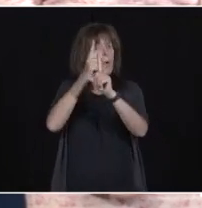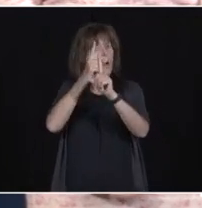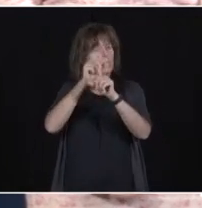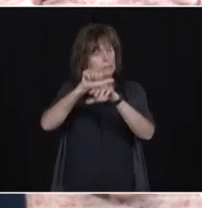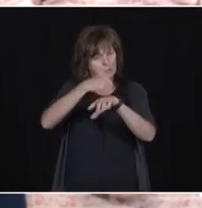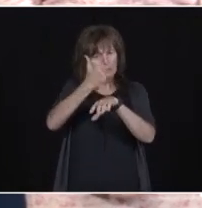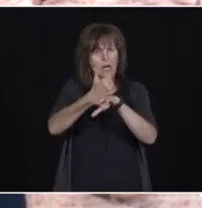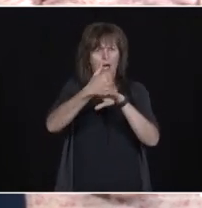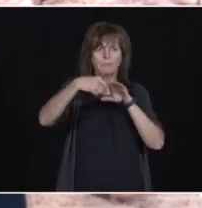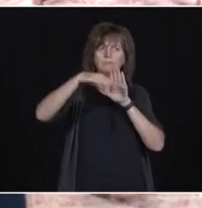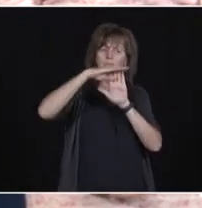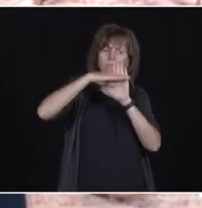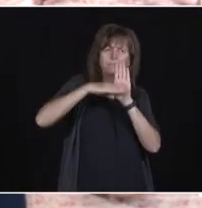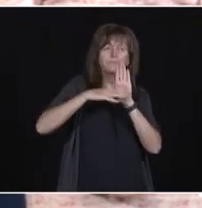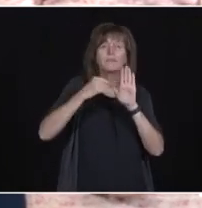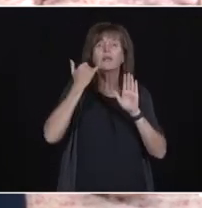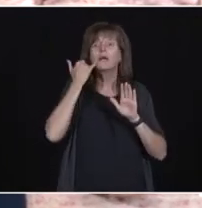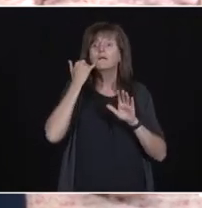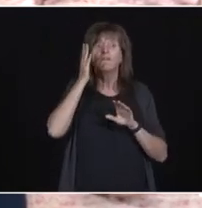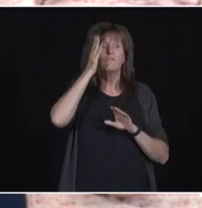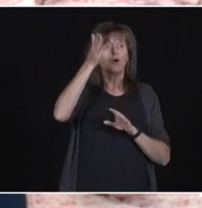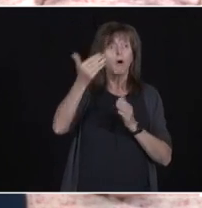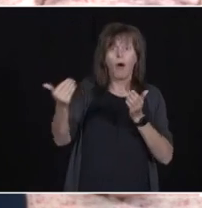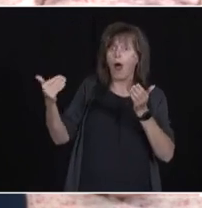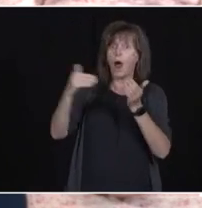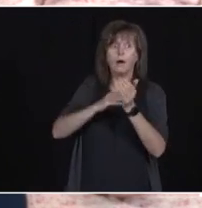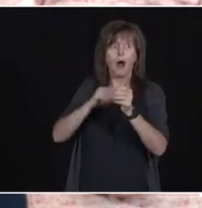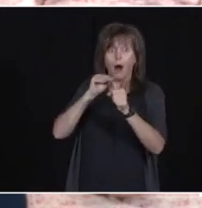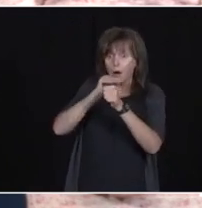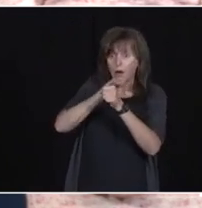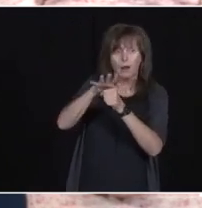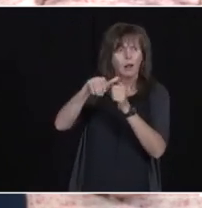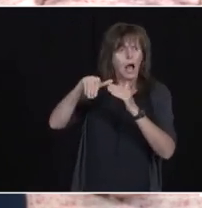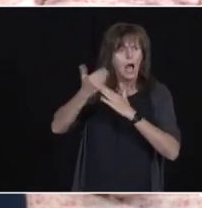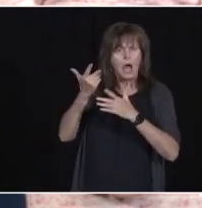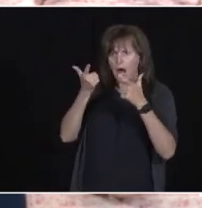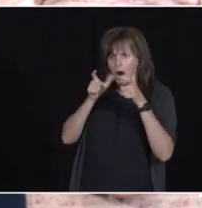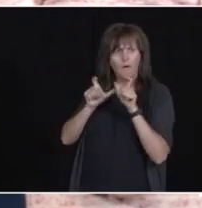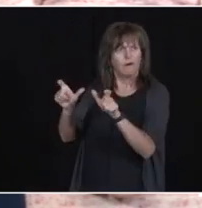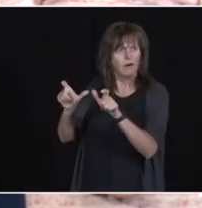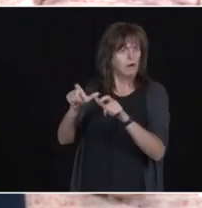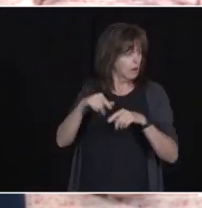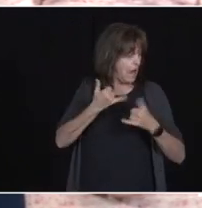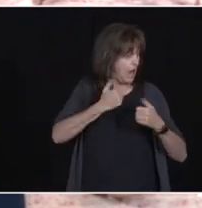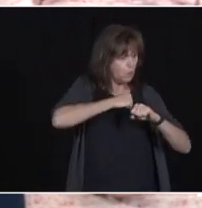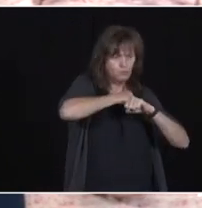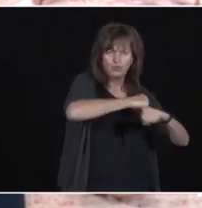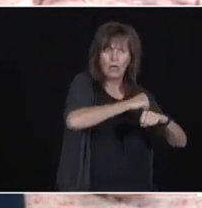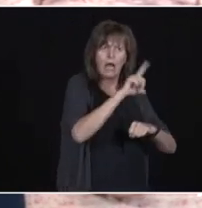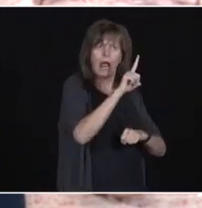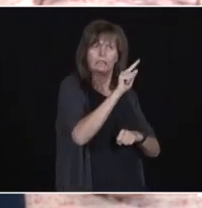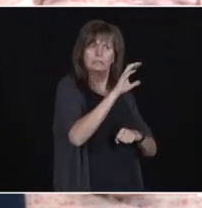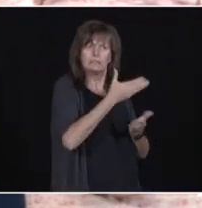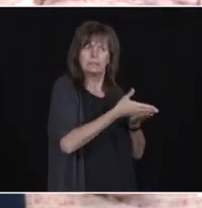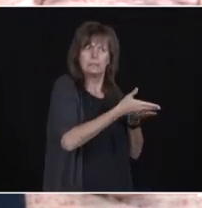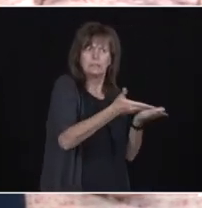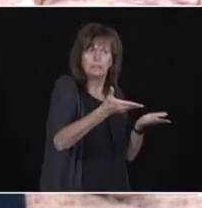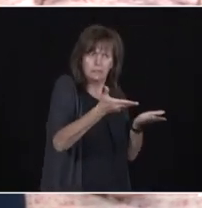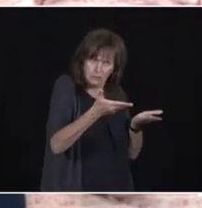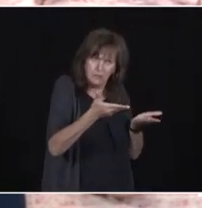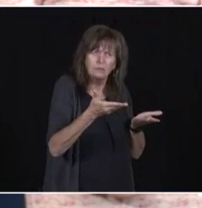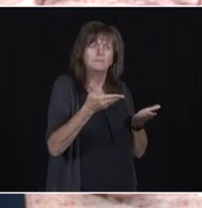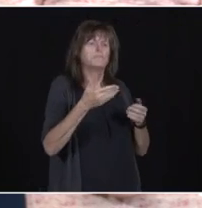all, it will provide our government with guidance on how to better protect long-term care home residents and staff from